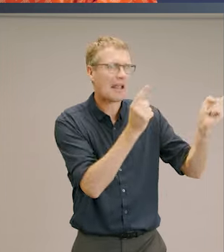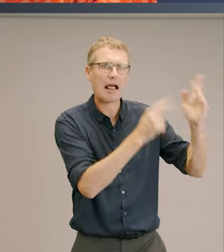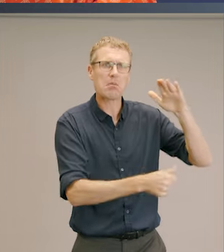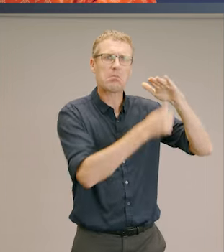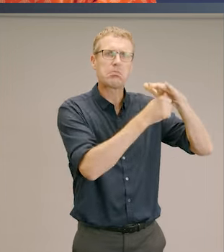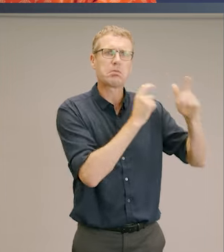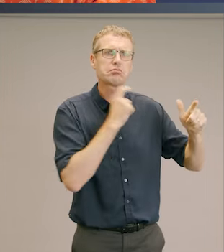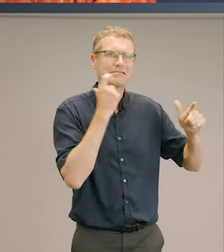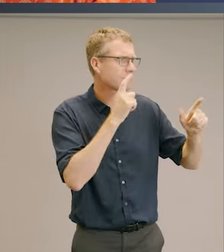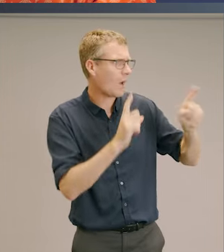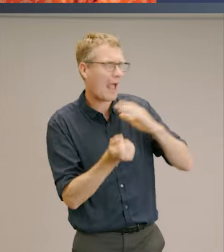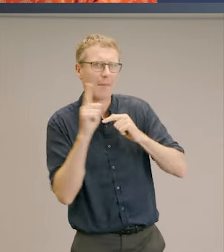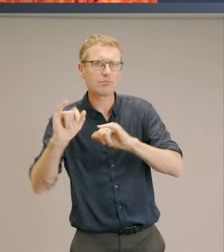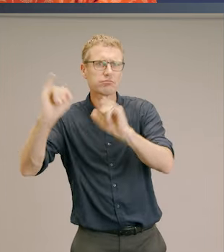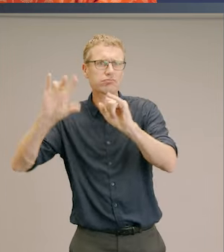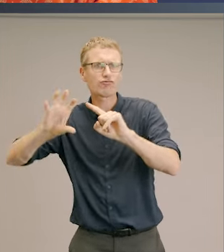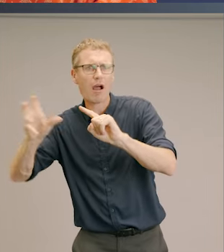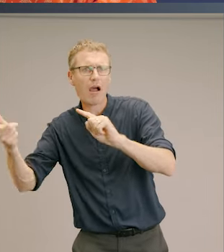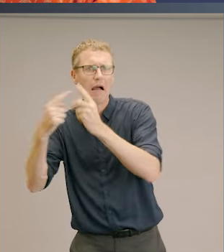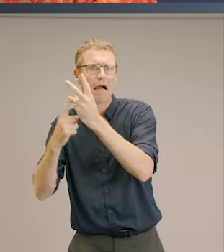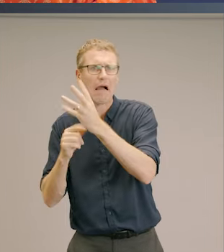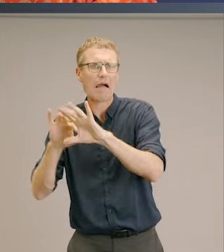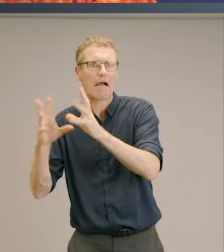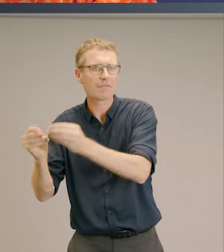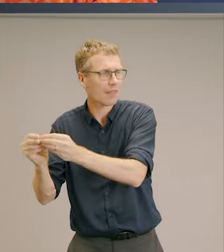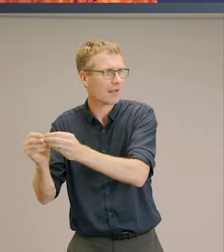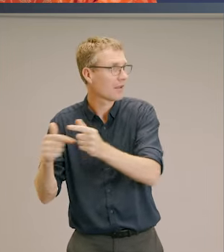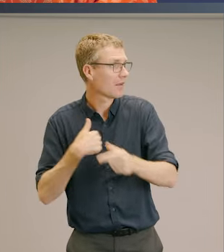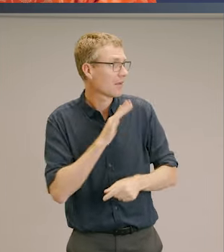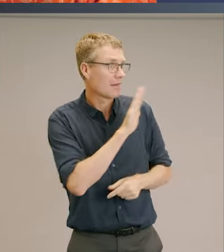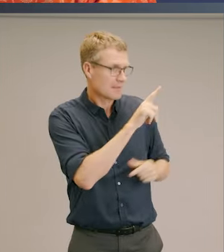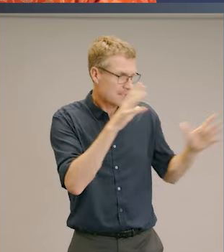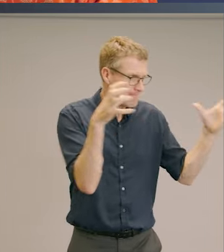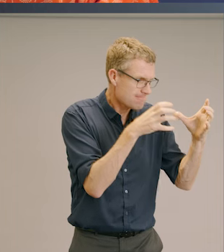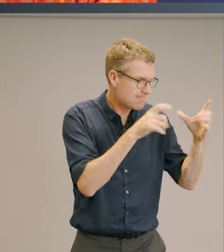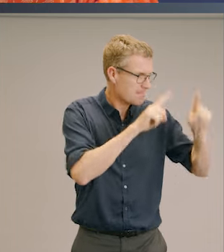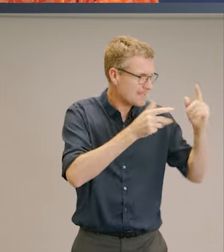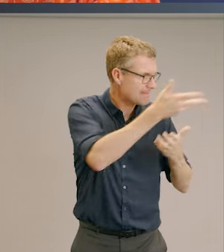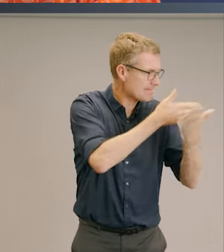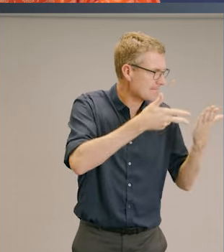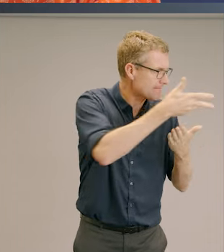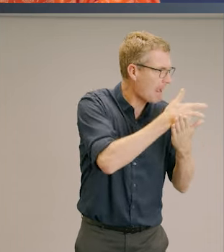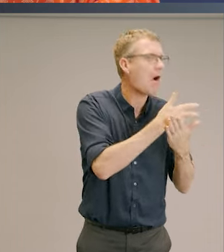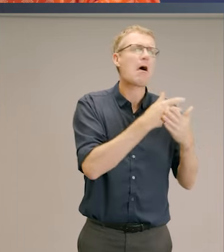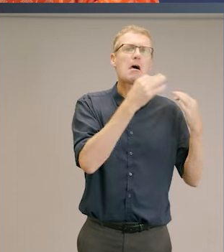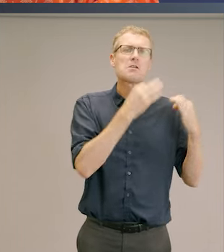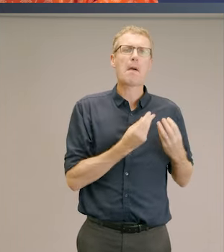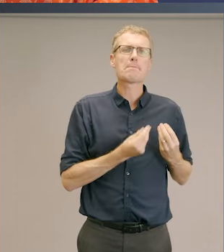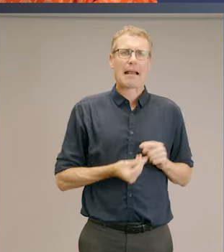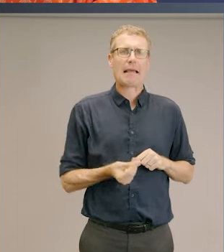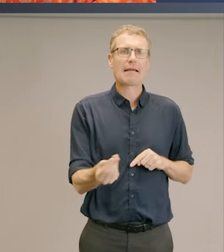and told the leading priests what had happened. A meeting with the elders was called, and they decided to give the soldiers a large